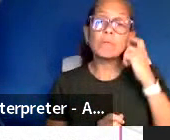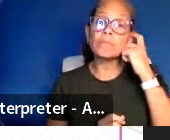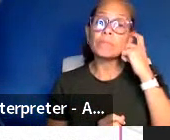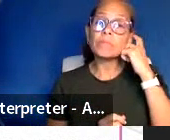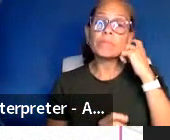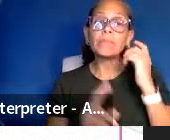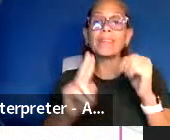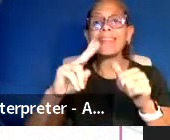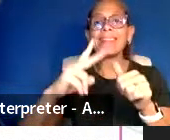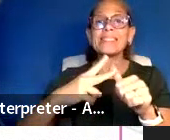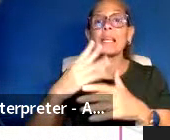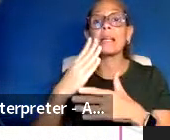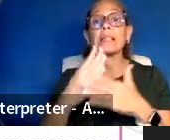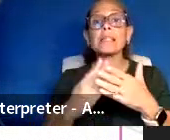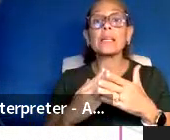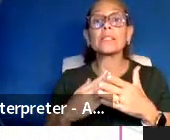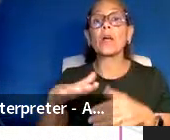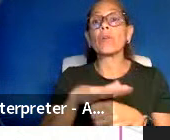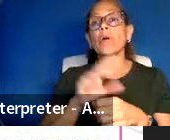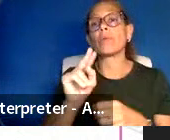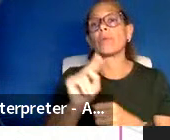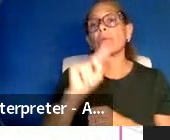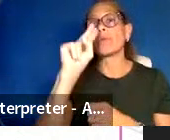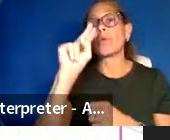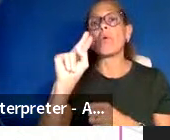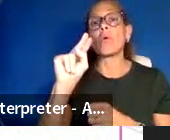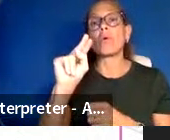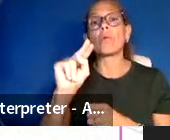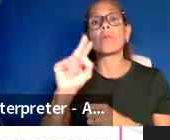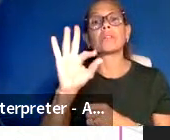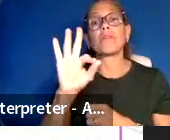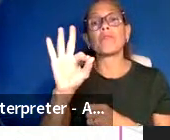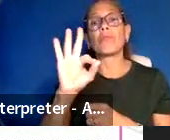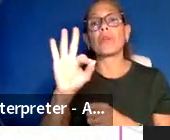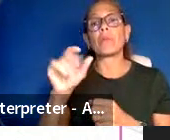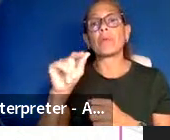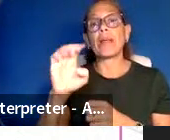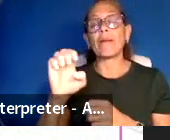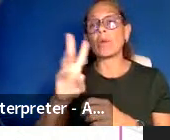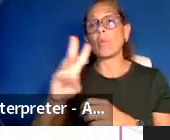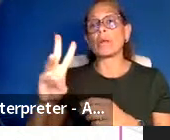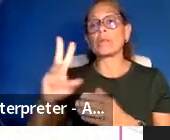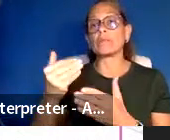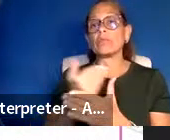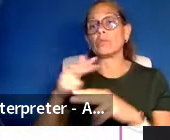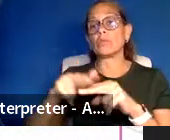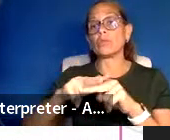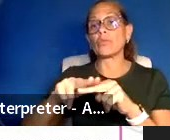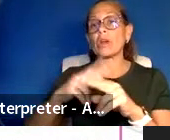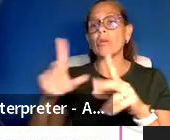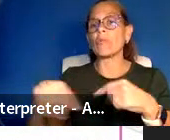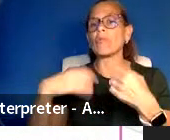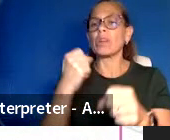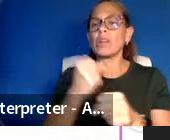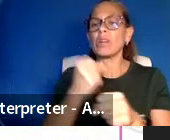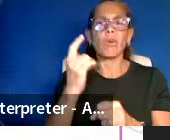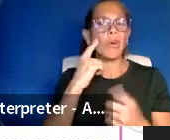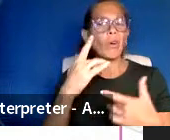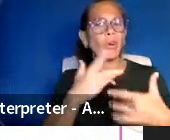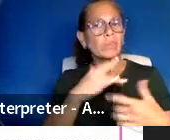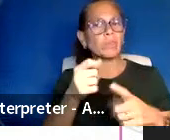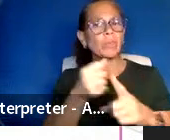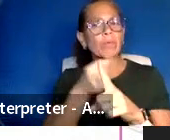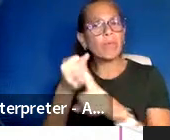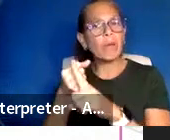The second section centers around the north side of East Fremont Avenue, west of the new train station. And over the years, we heard a lot of concern about the impact